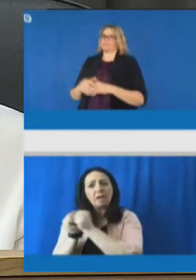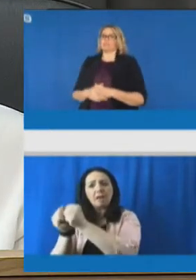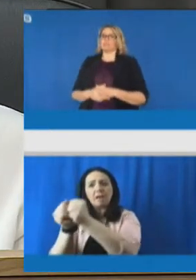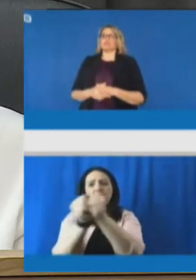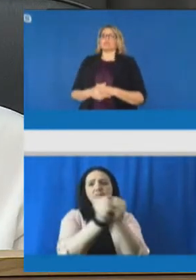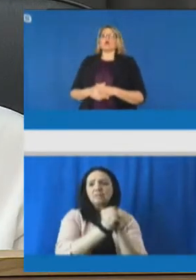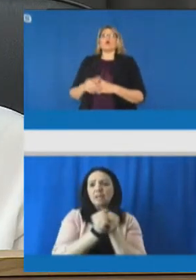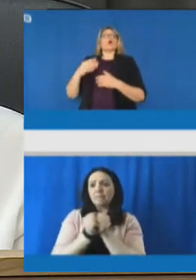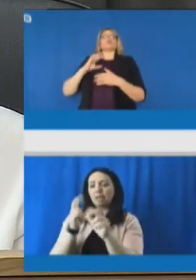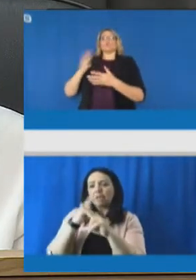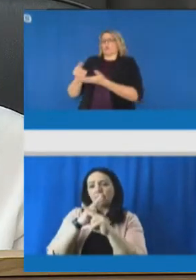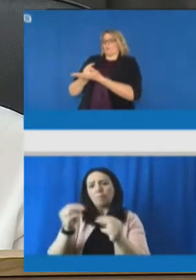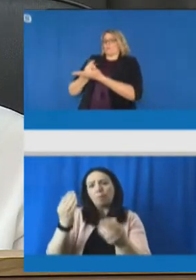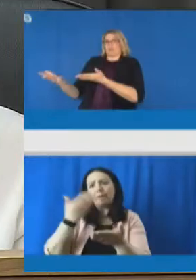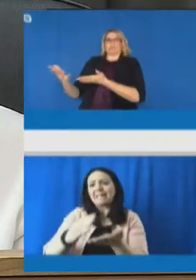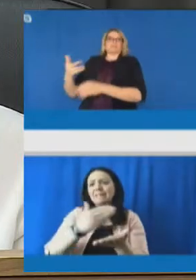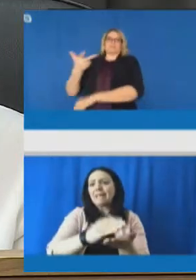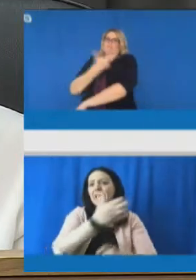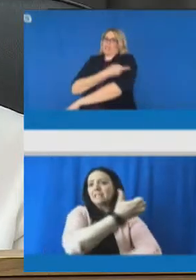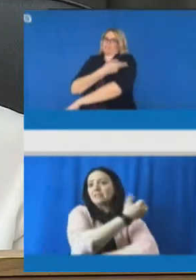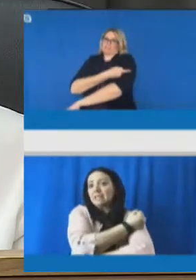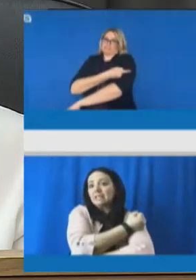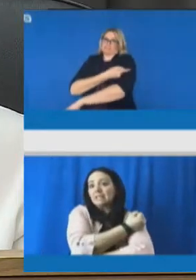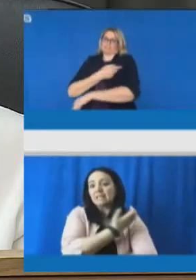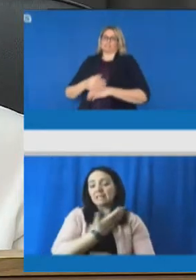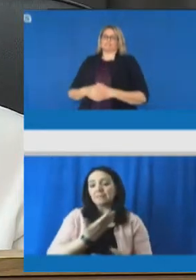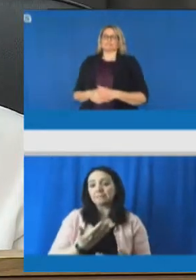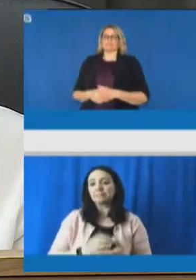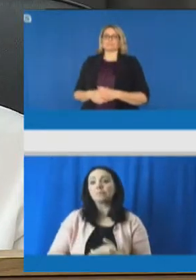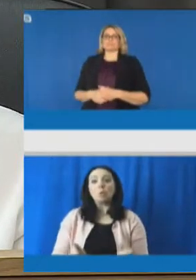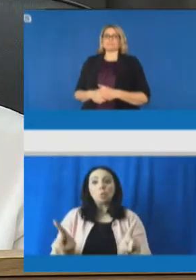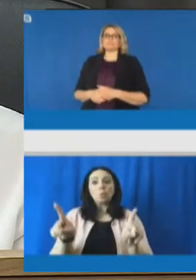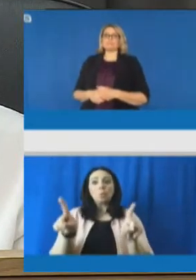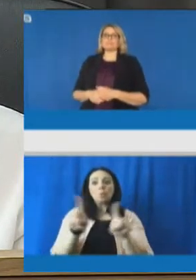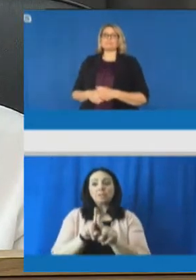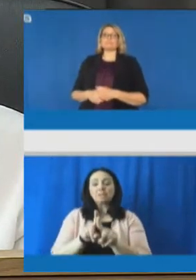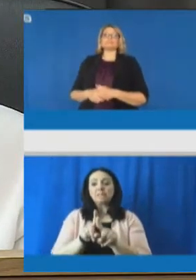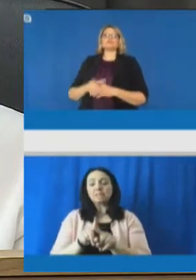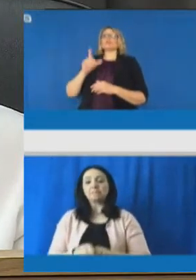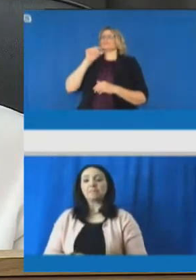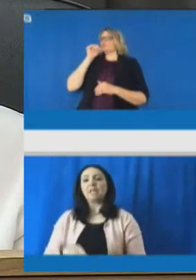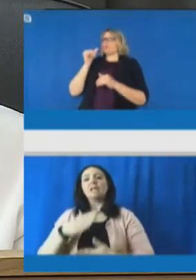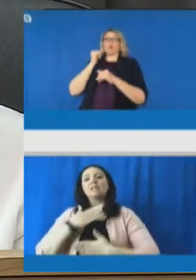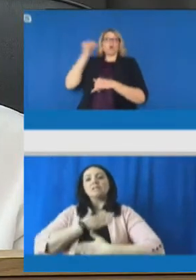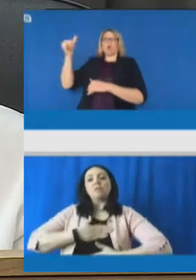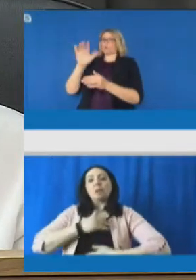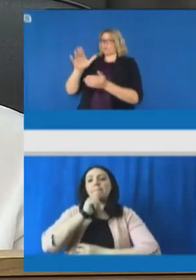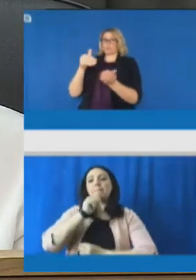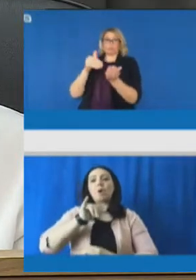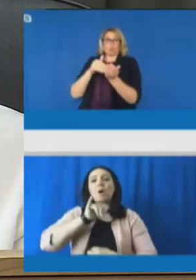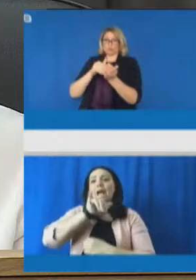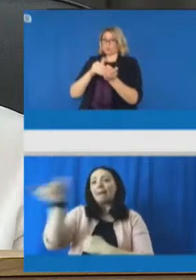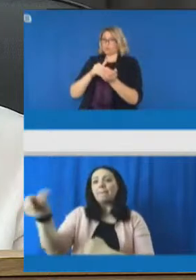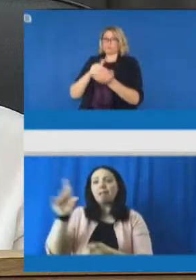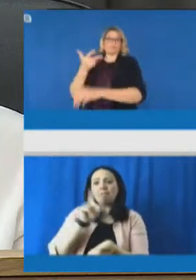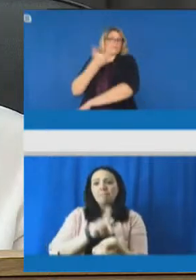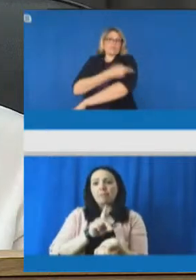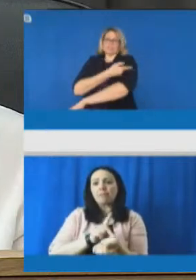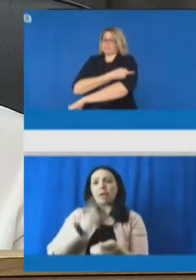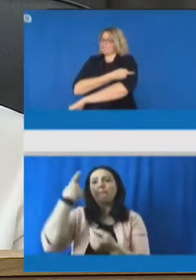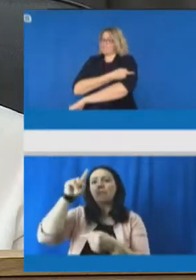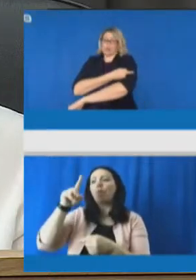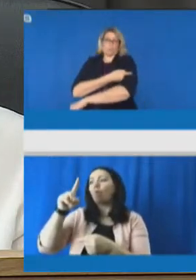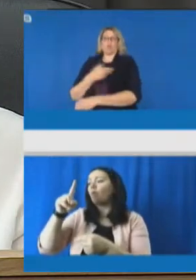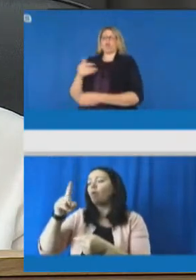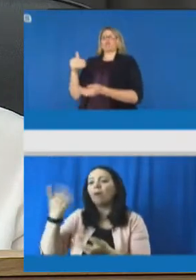Once those aged 85 and older have had an opportunity to get the vaccine, we will proceed with those who are age 80